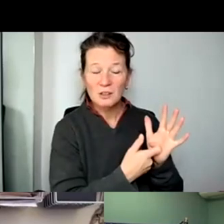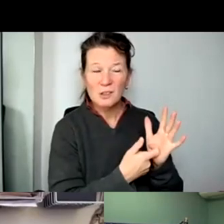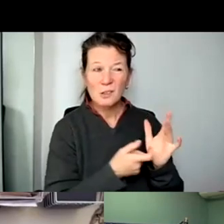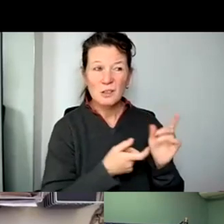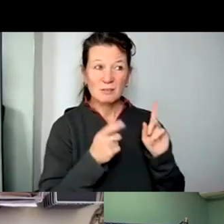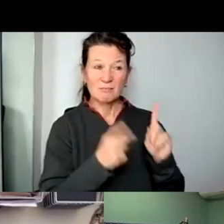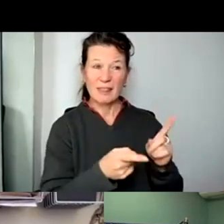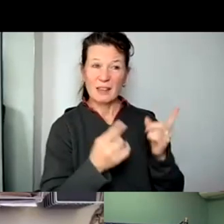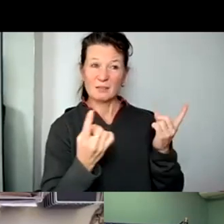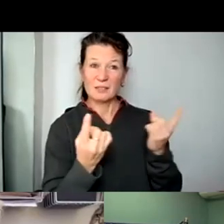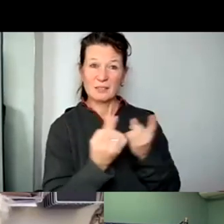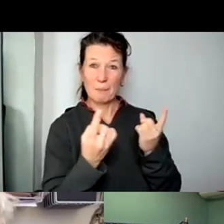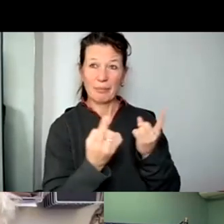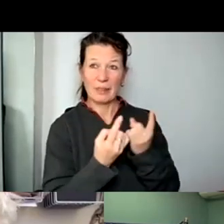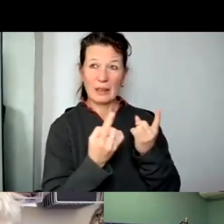has